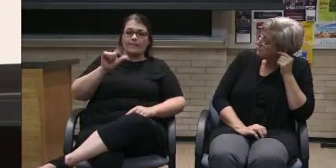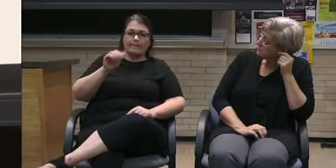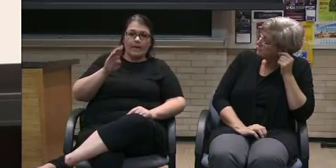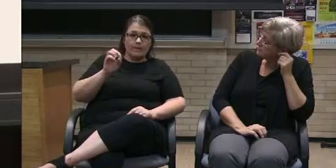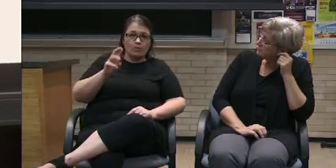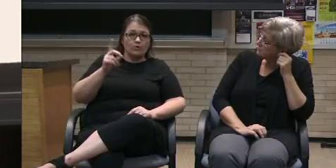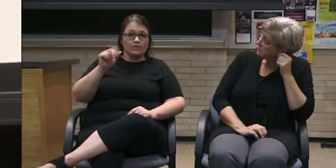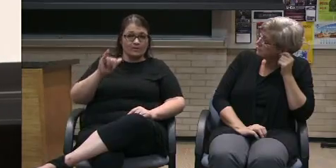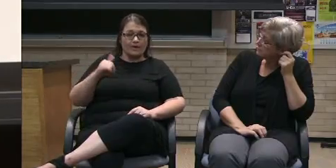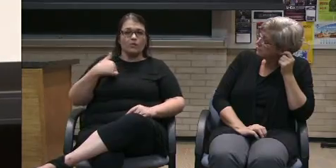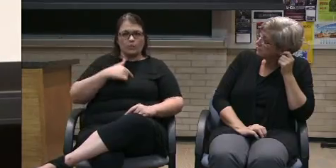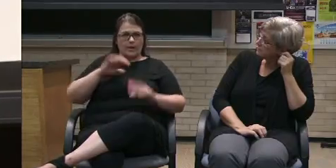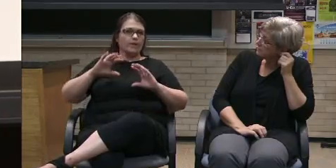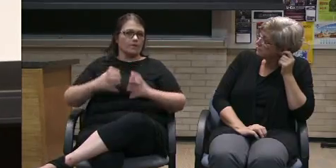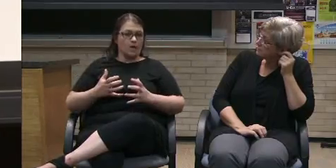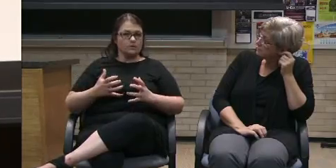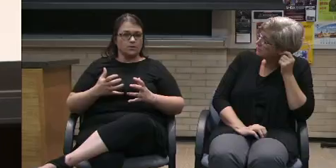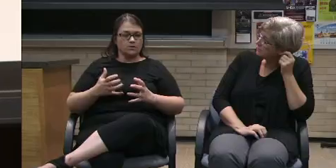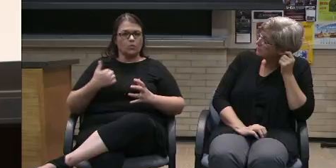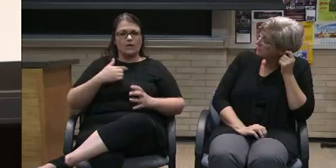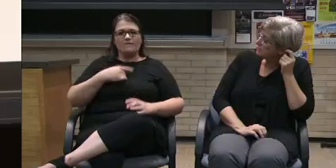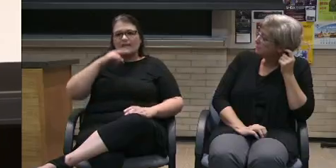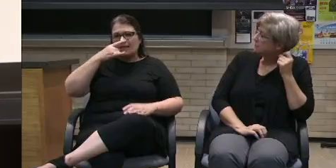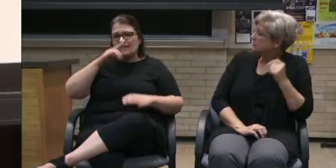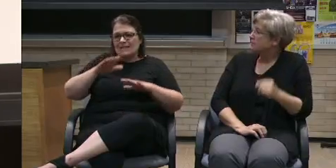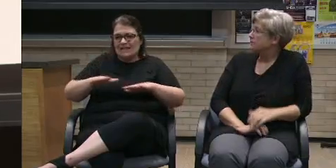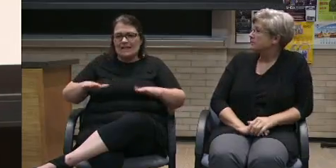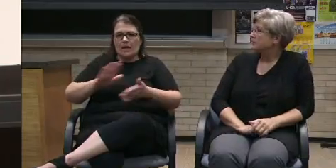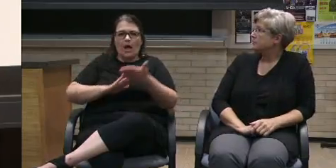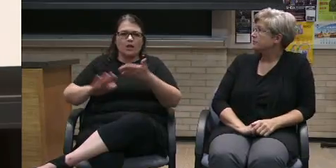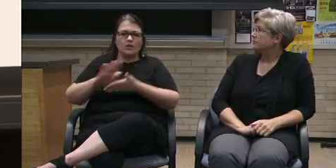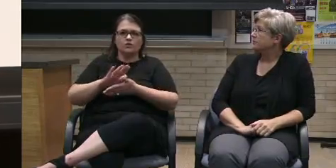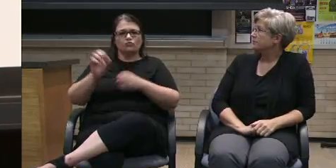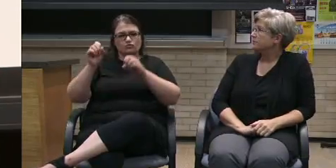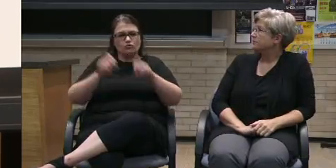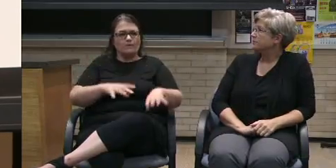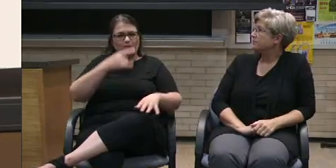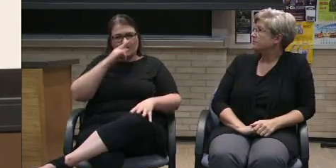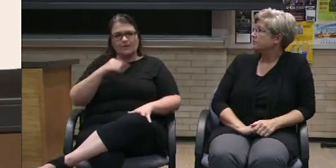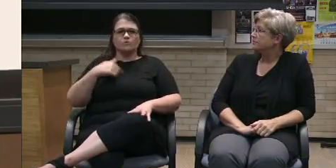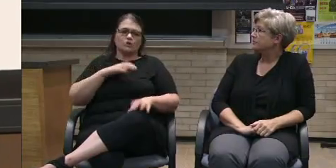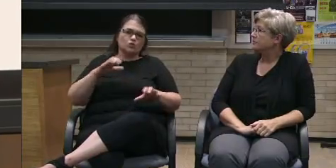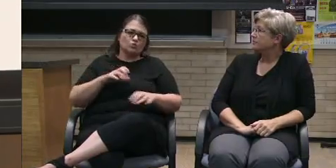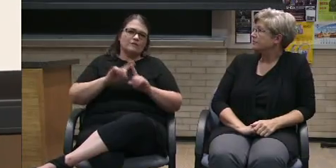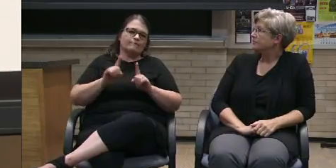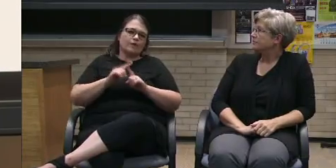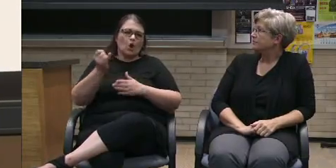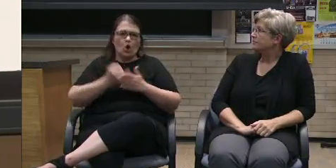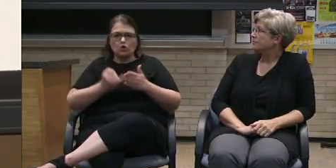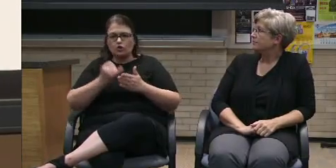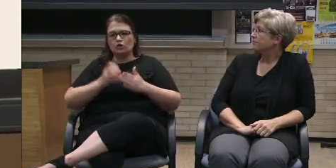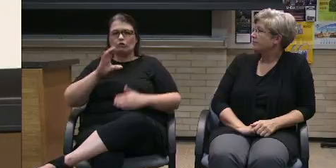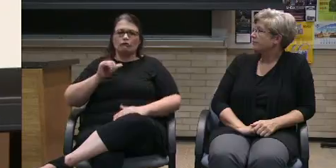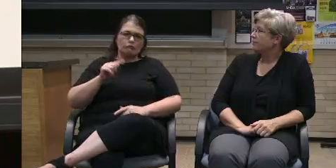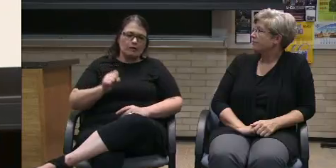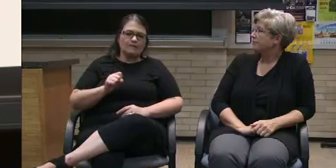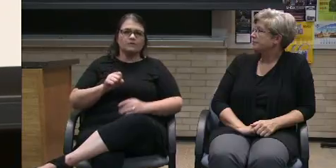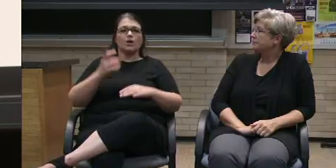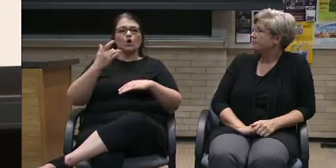session. We had classes. We have Kitty College. Basically, as a drop your kid off, we're going to have crafts. The early childhood program